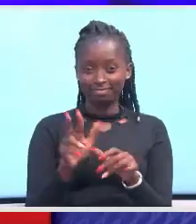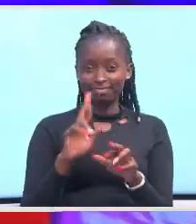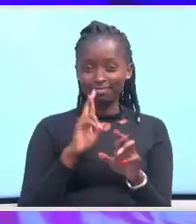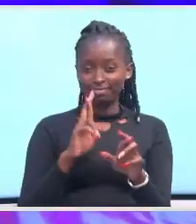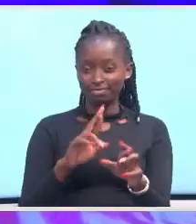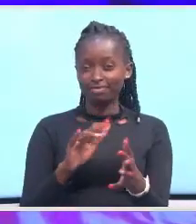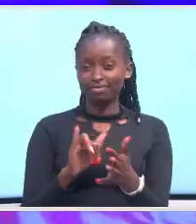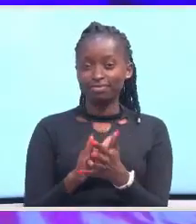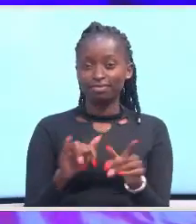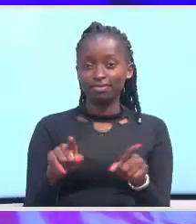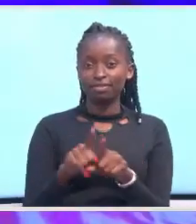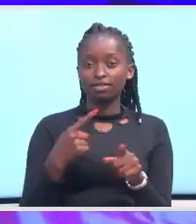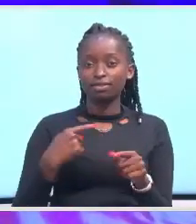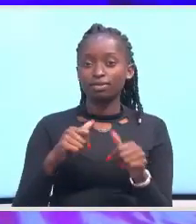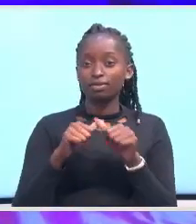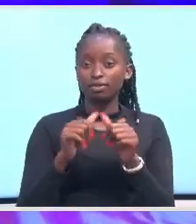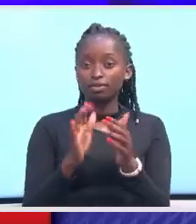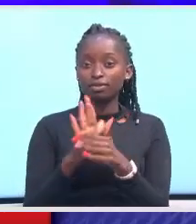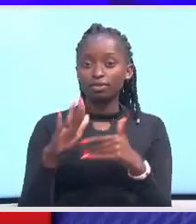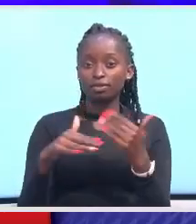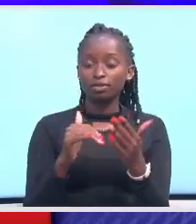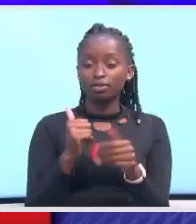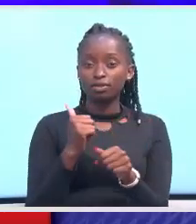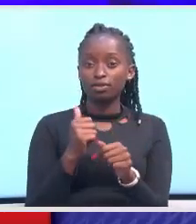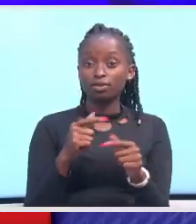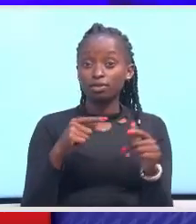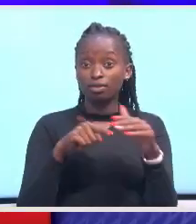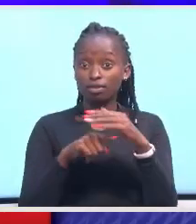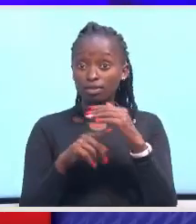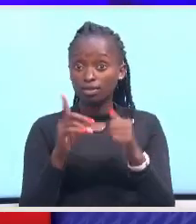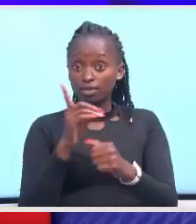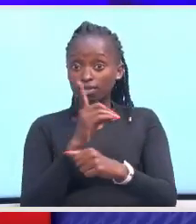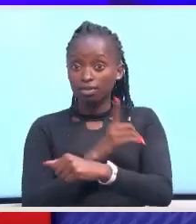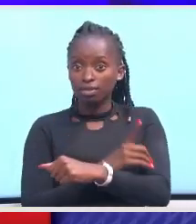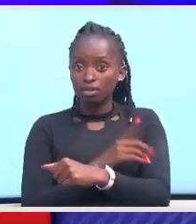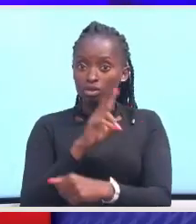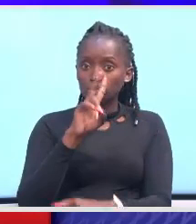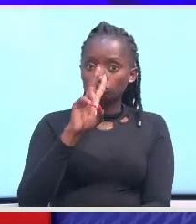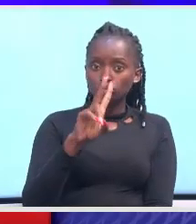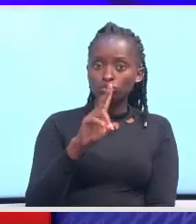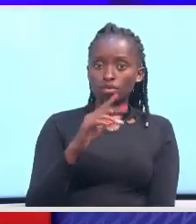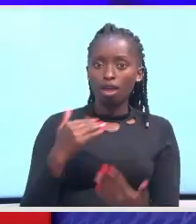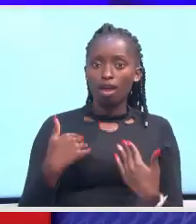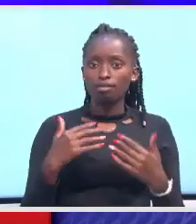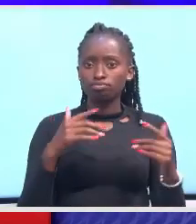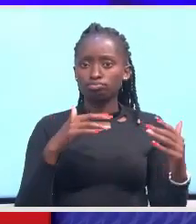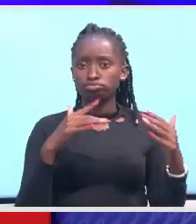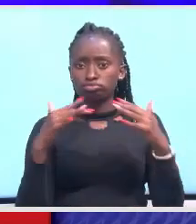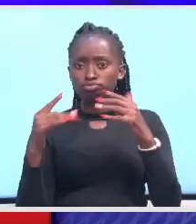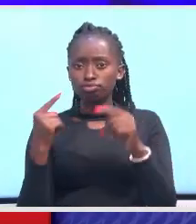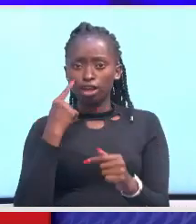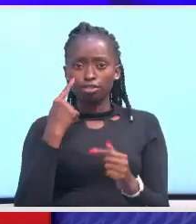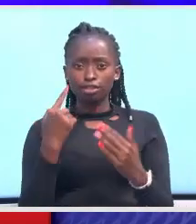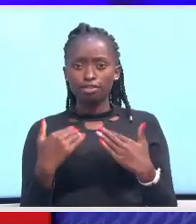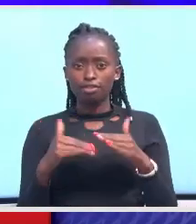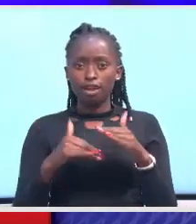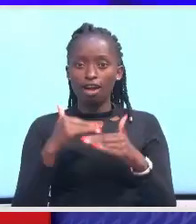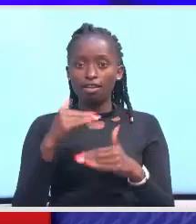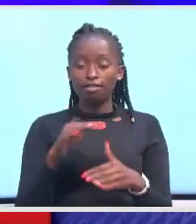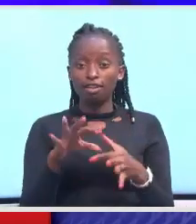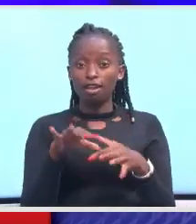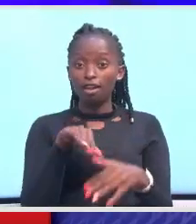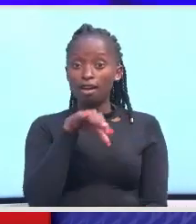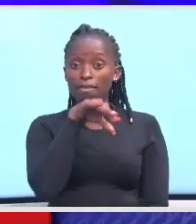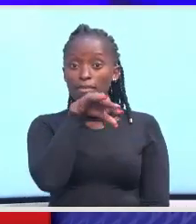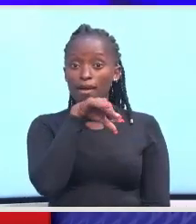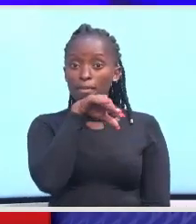The Tobong'u Lore festivals entered day two. Chaos was witnessed as opposition leader Raila Odinga attempted to address the